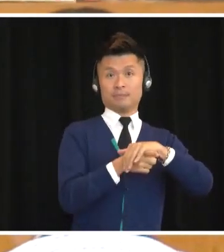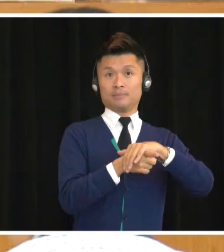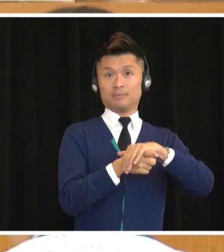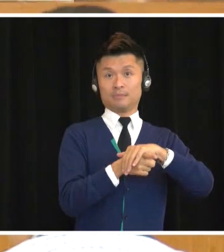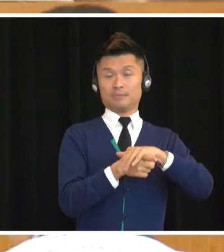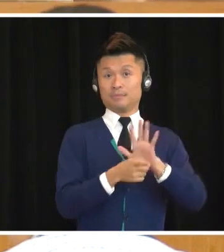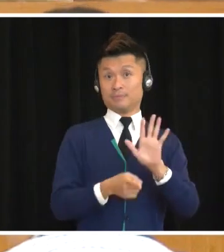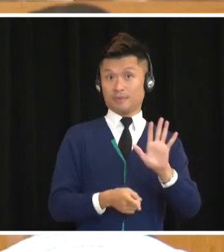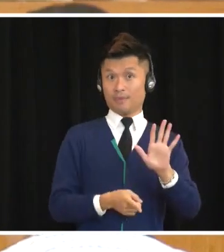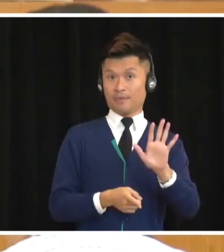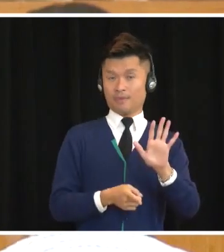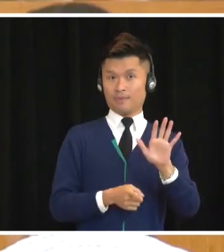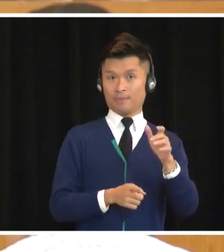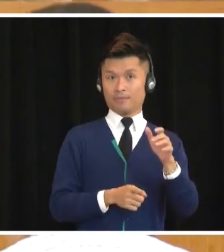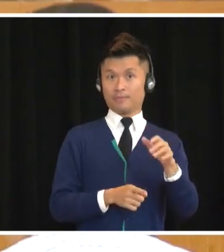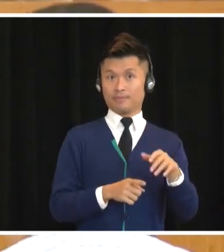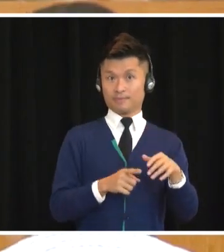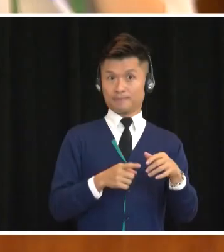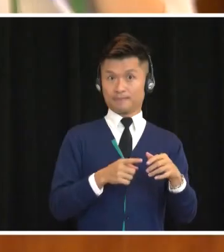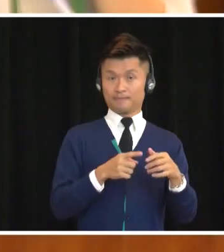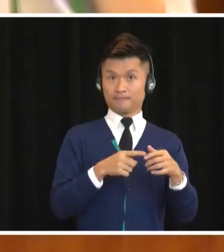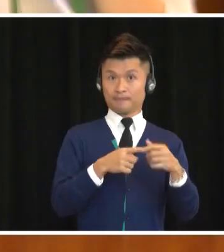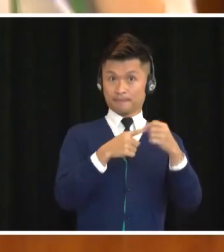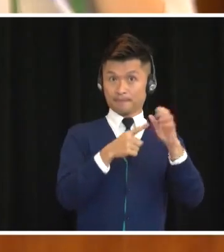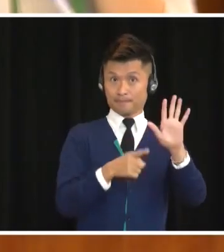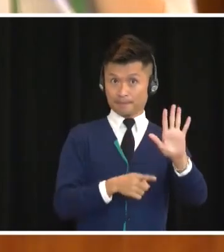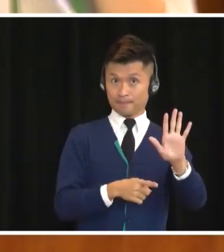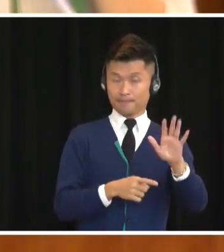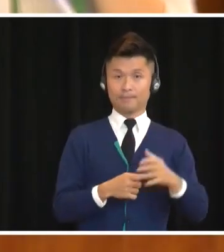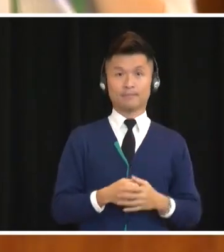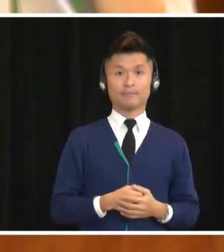will decide to send the child to detention center.